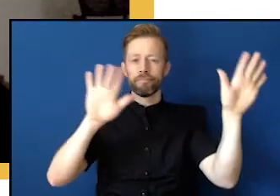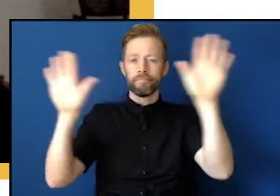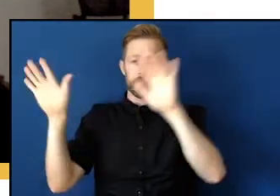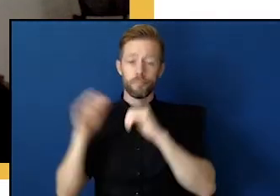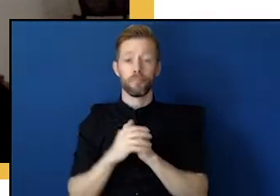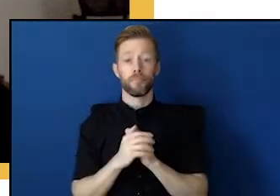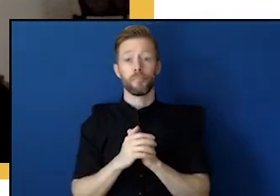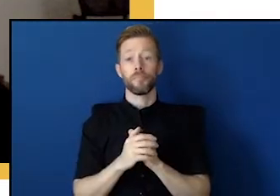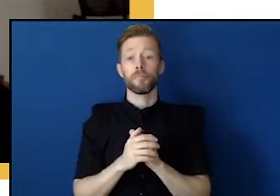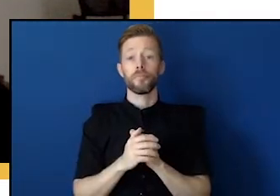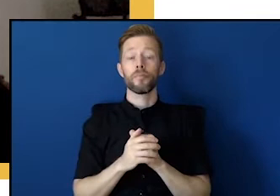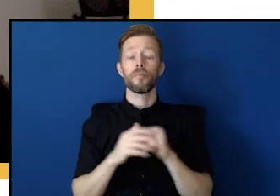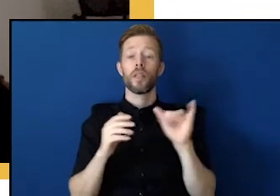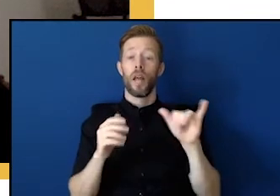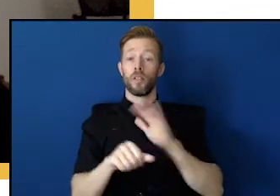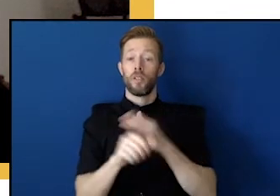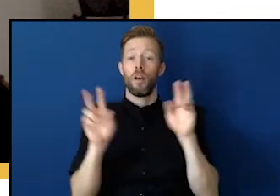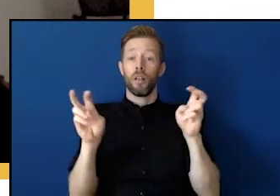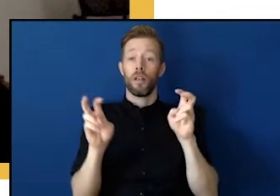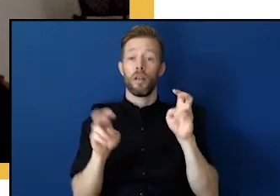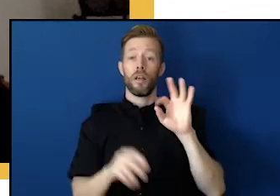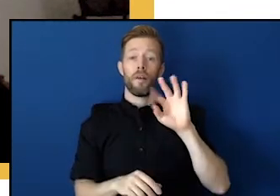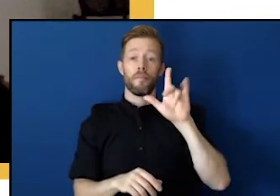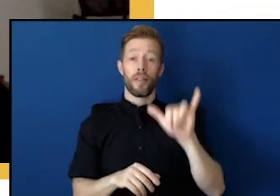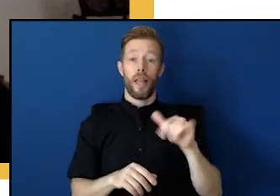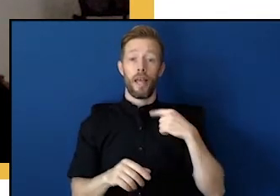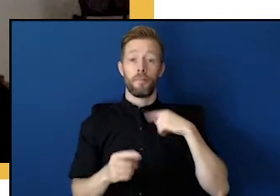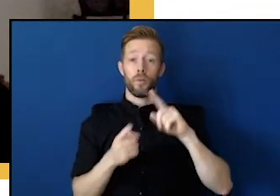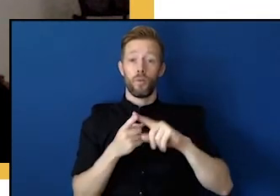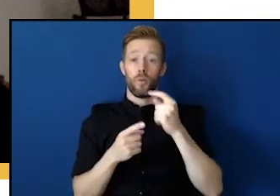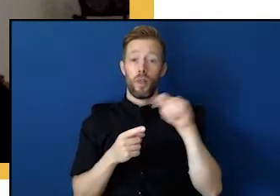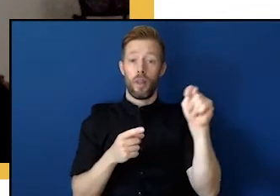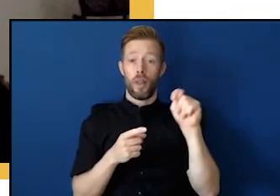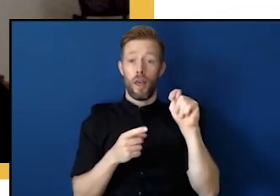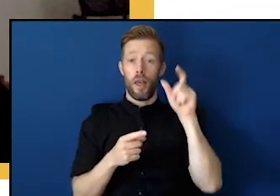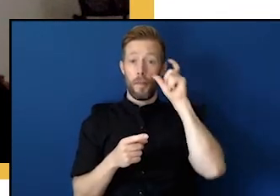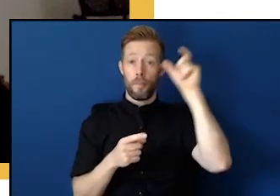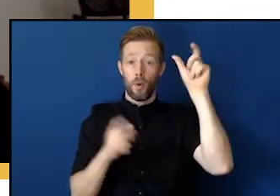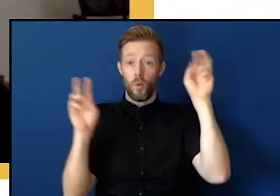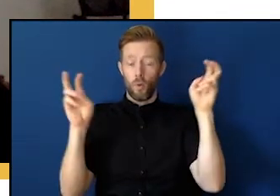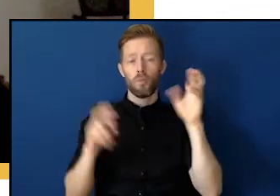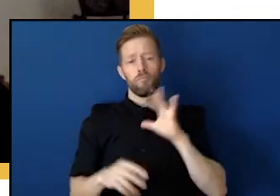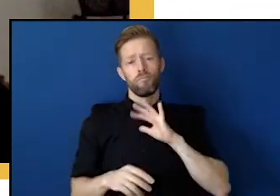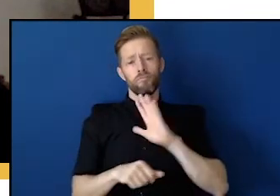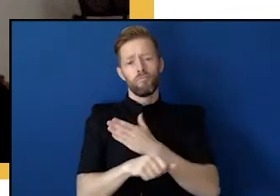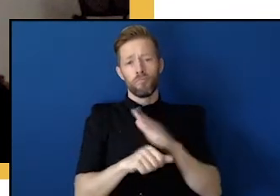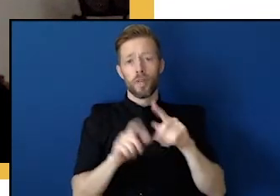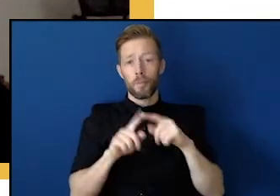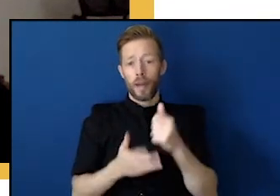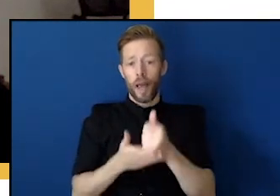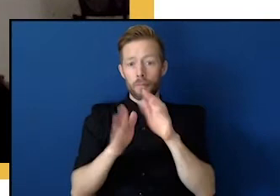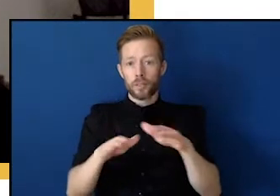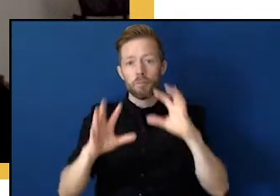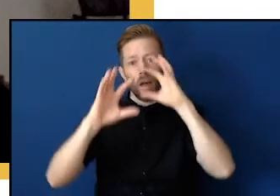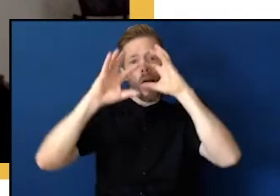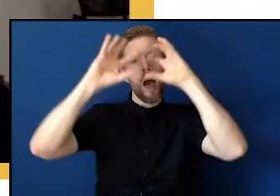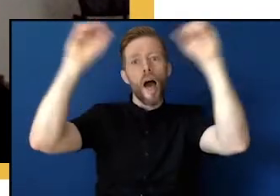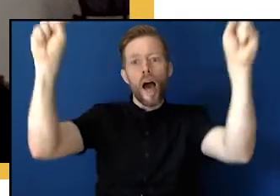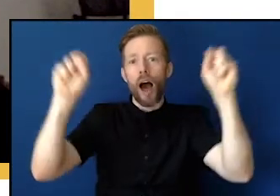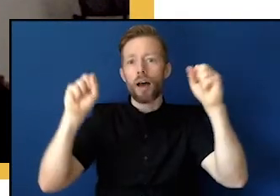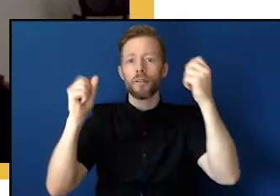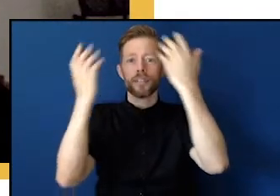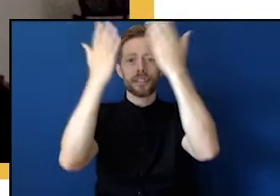In addition to being a beautiful song, Fly Me to the Moon will get your little one dreaming about the great bulb in the